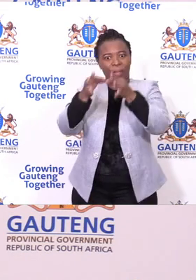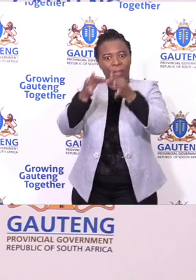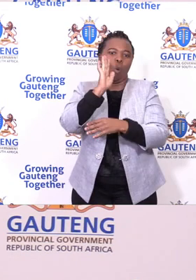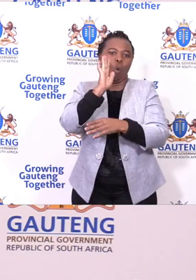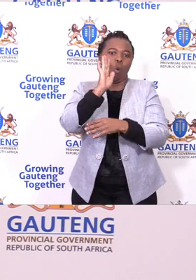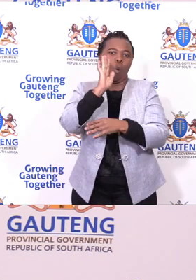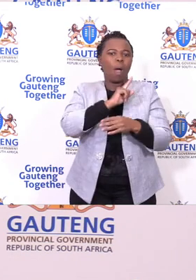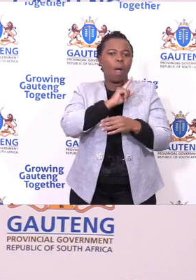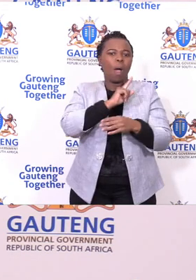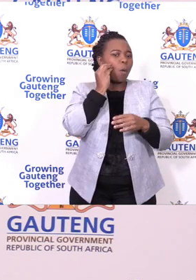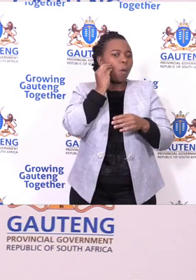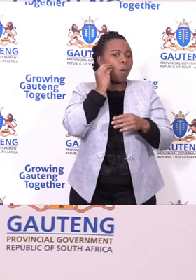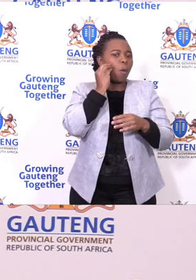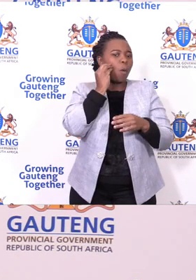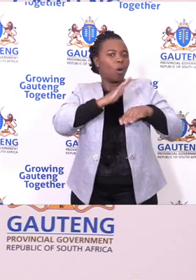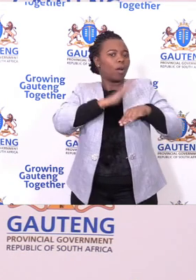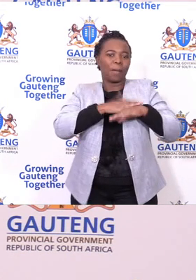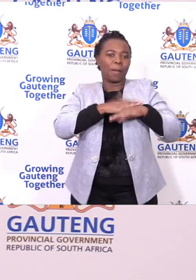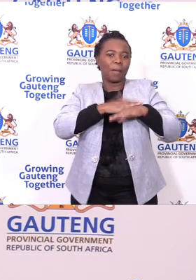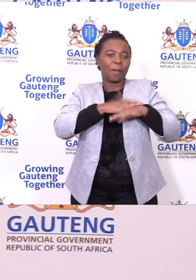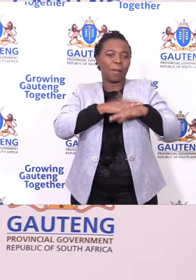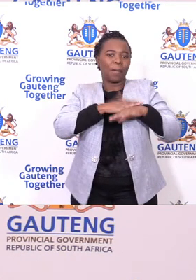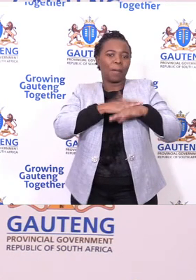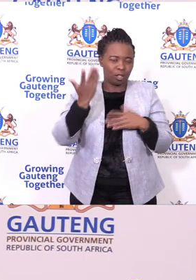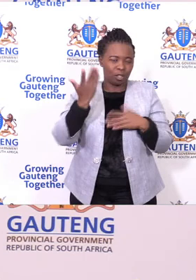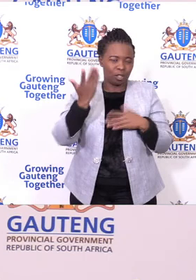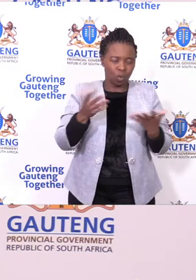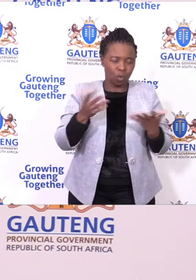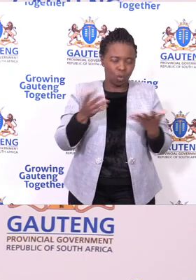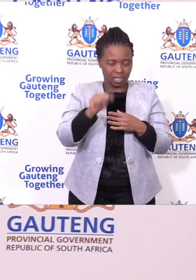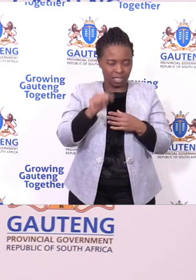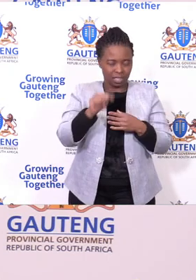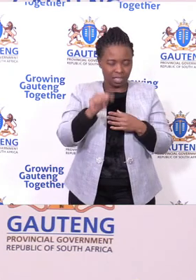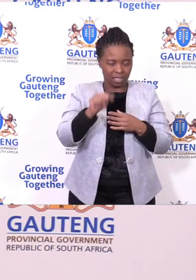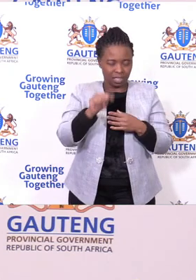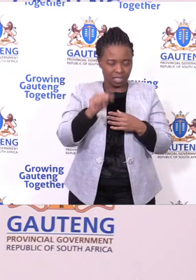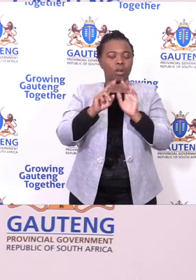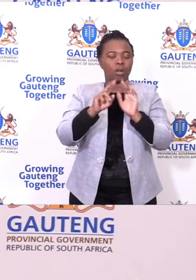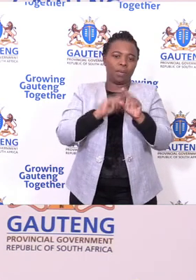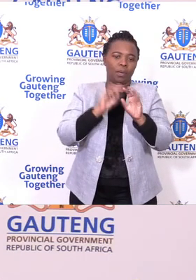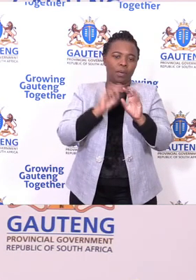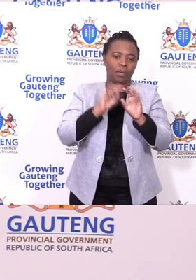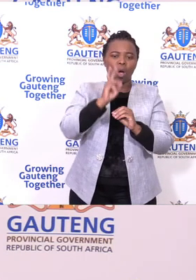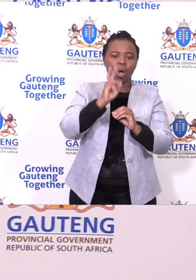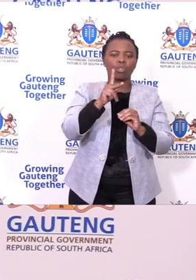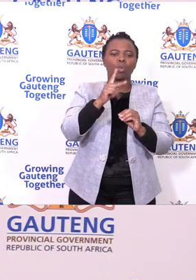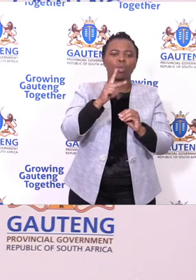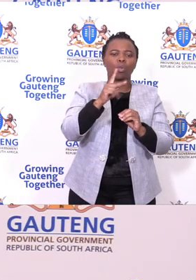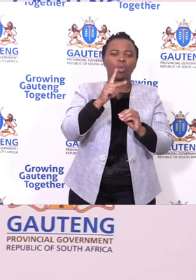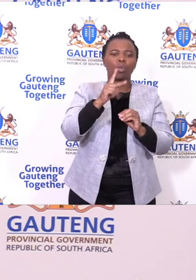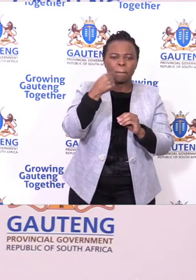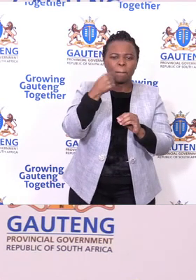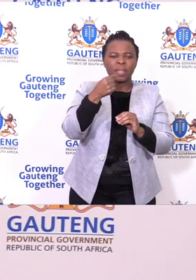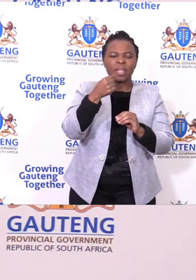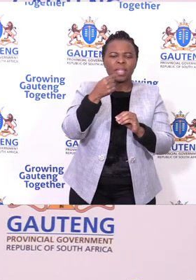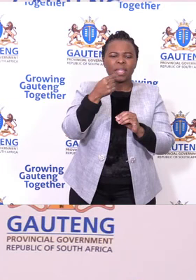in the statistics, is because we are doing that verification. The issue of doing swabs on patients that are suspected